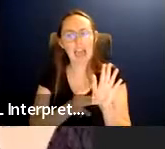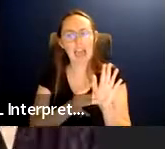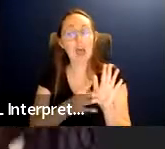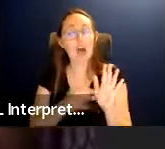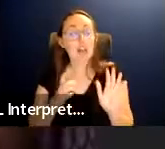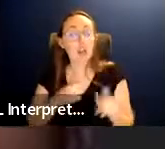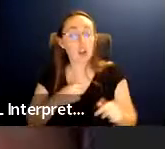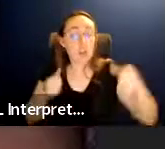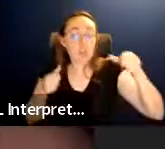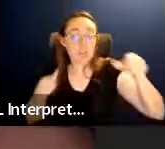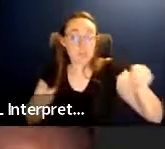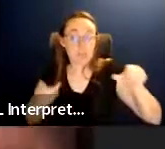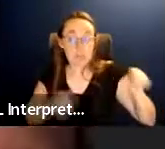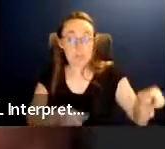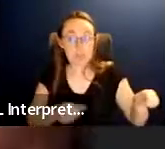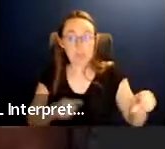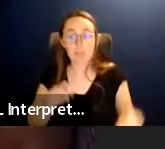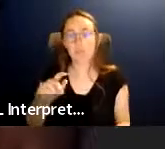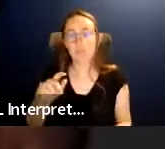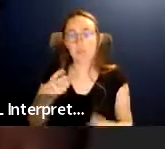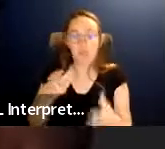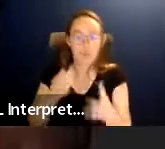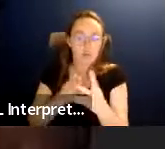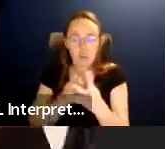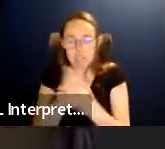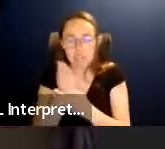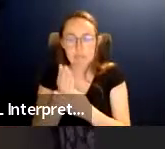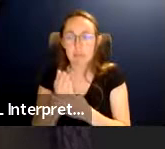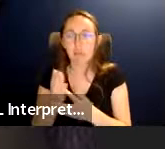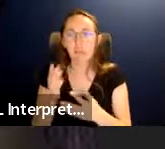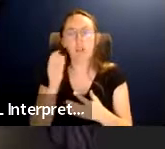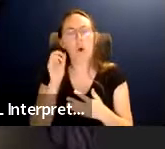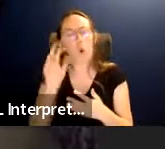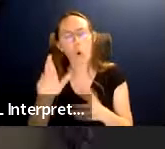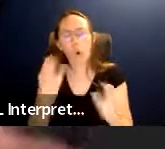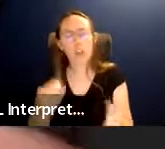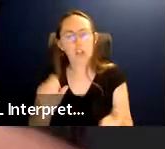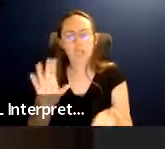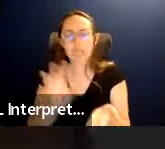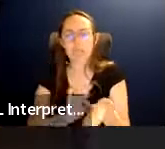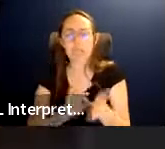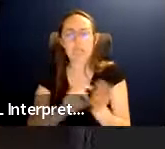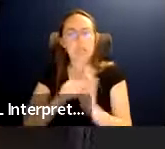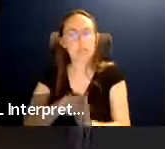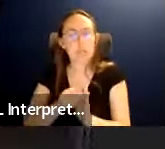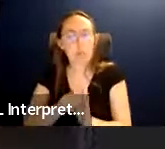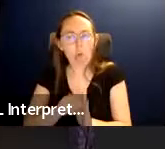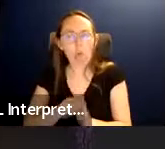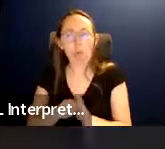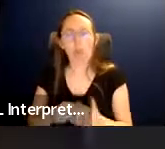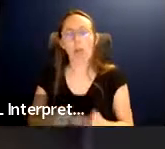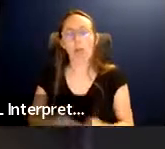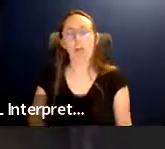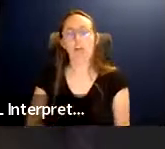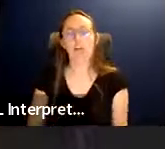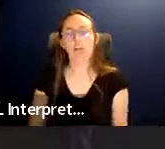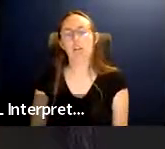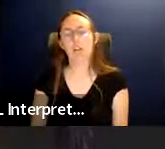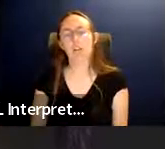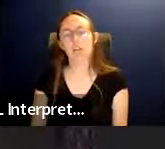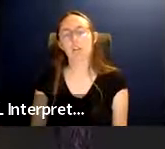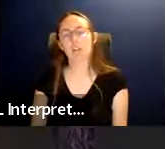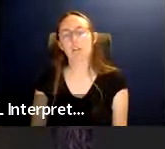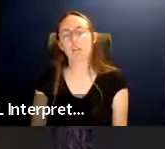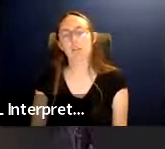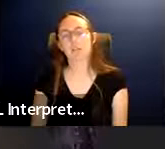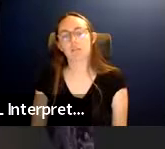film, but I could also, you know, put a symbol there, symbol over in this corner,